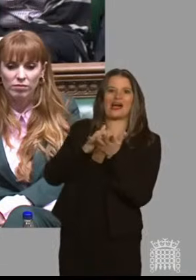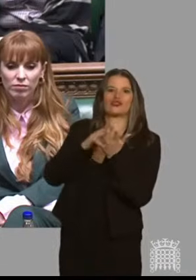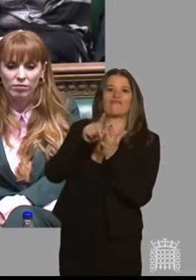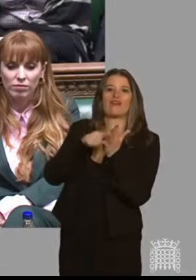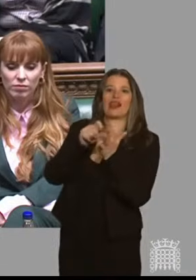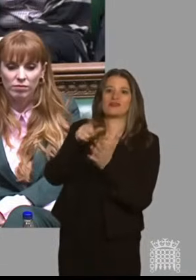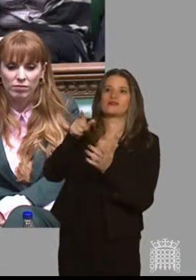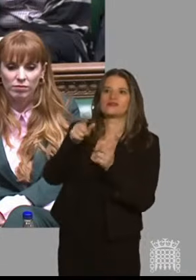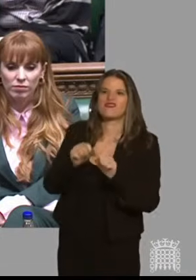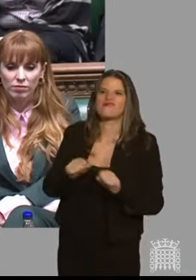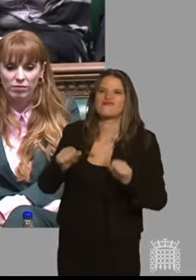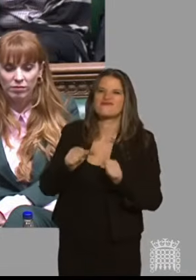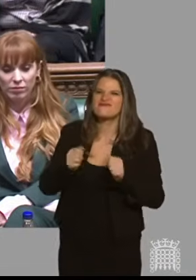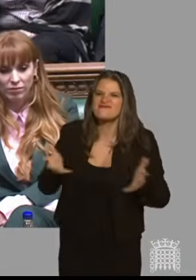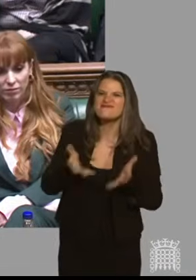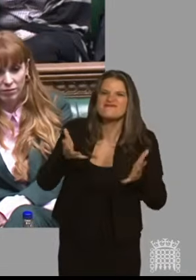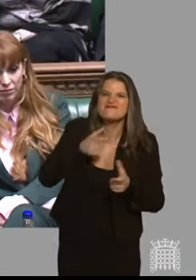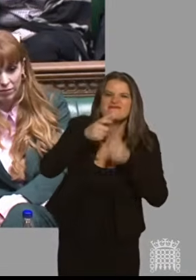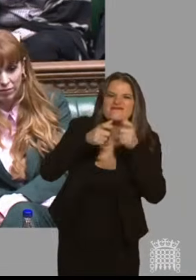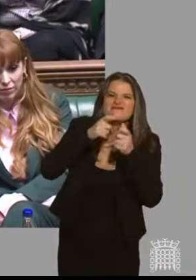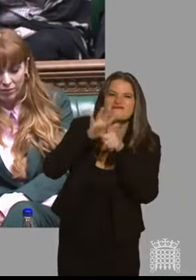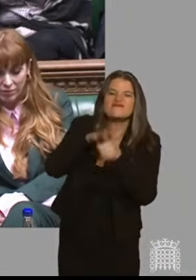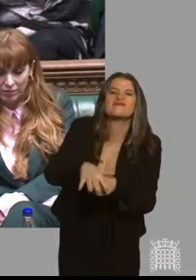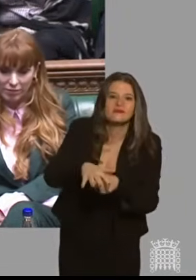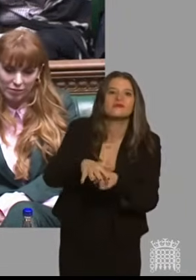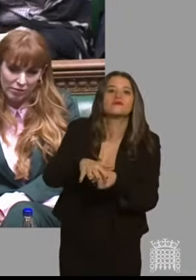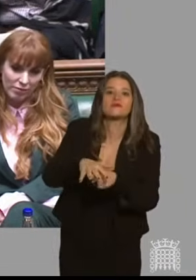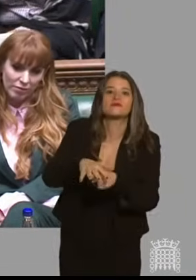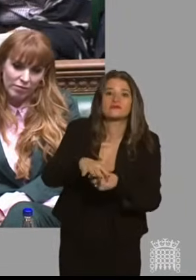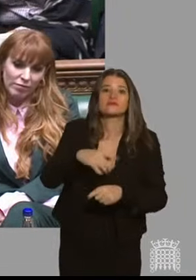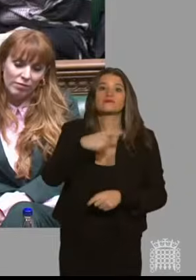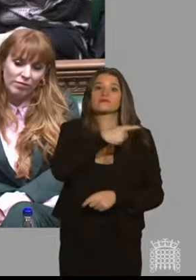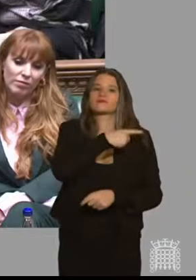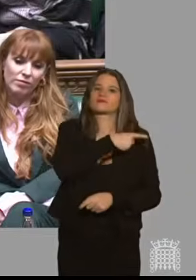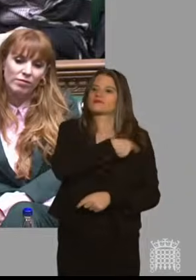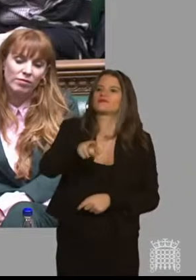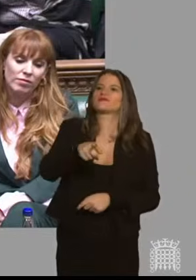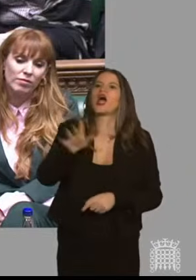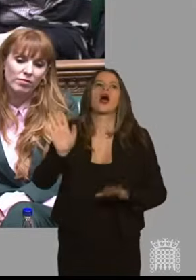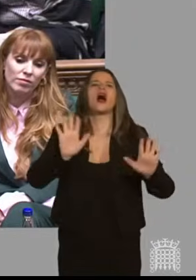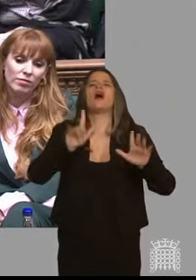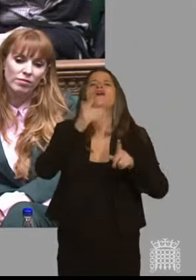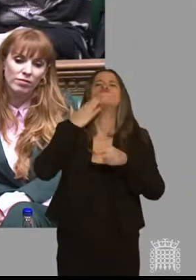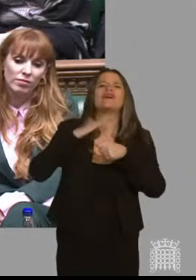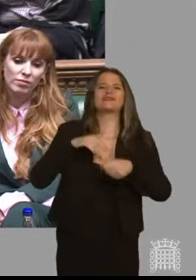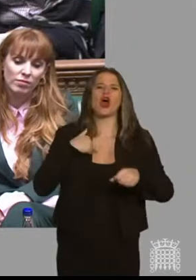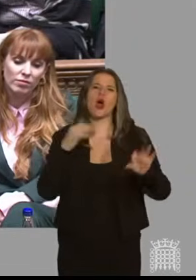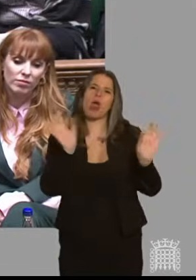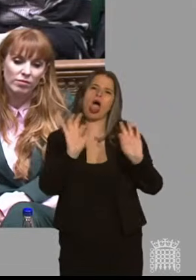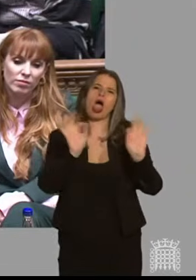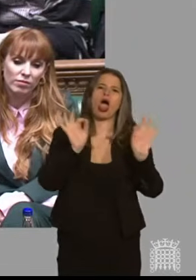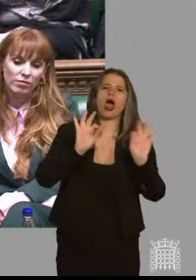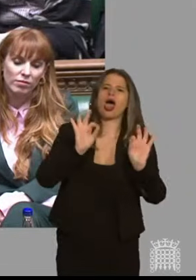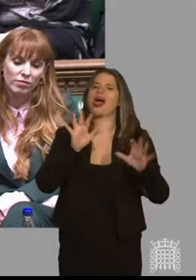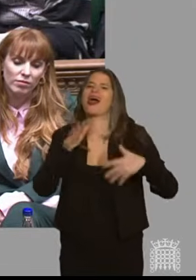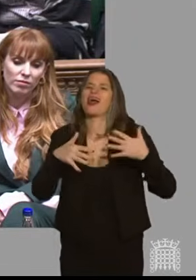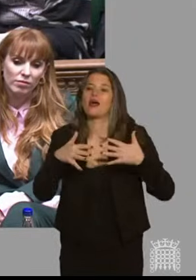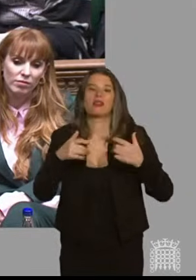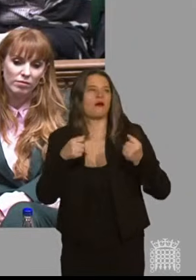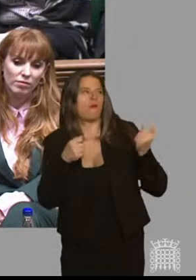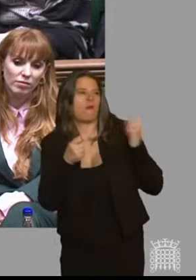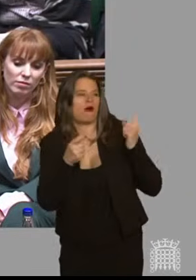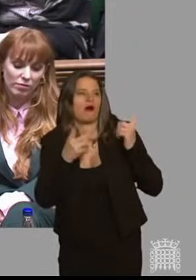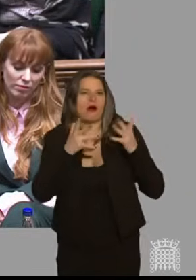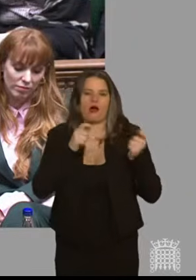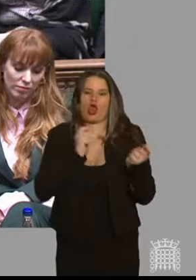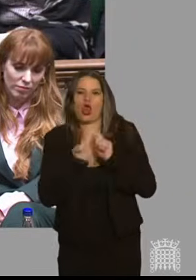won't comment on how convenient it is that a man handed huge NHS contracts by his government is now his party's